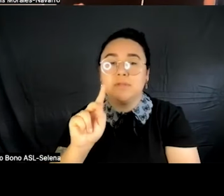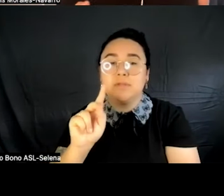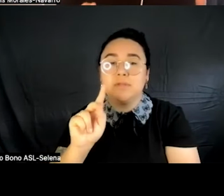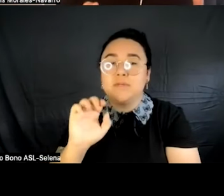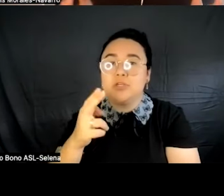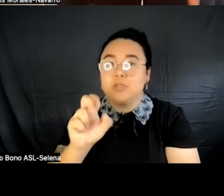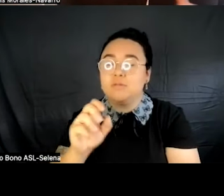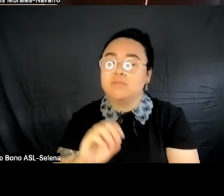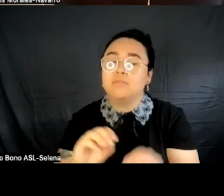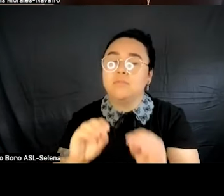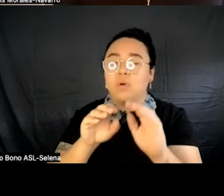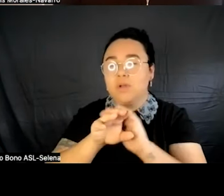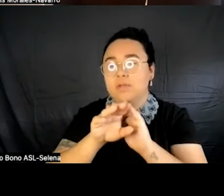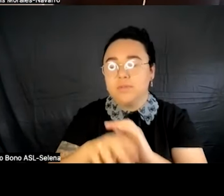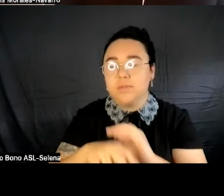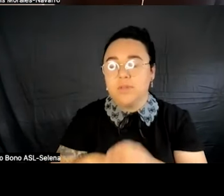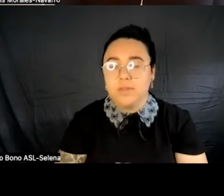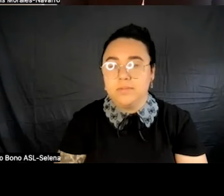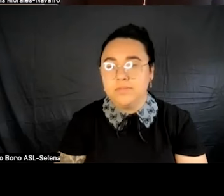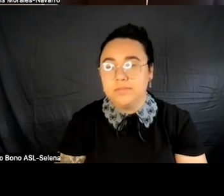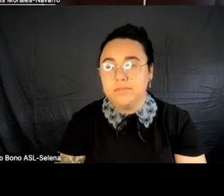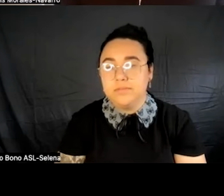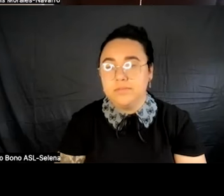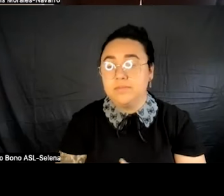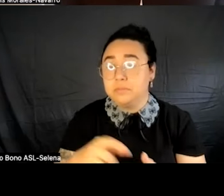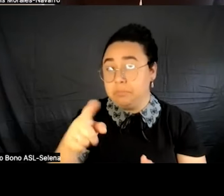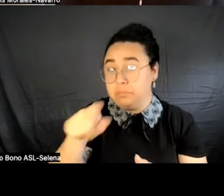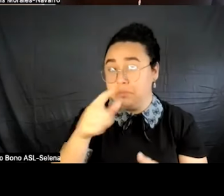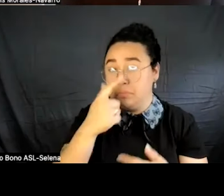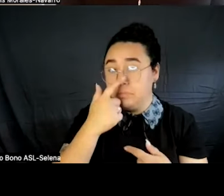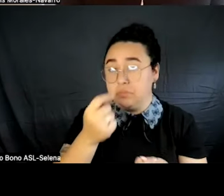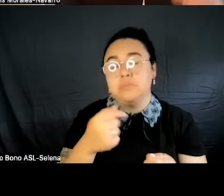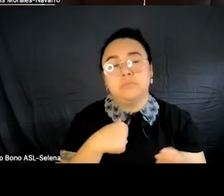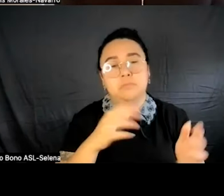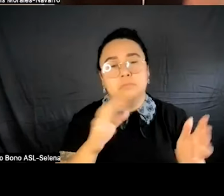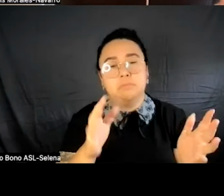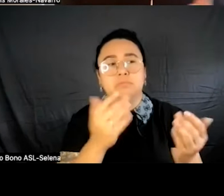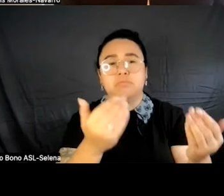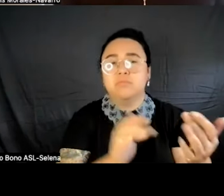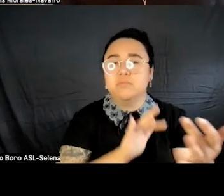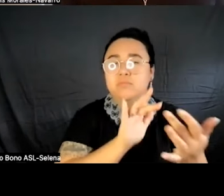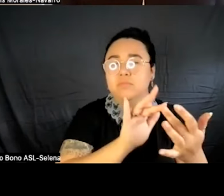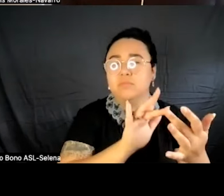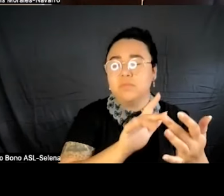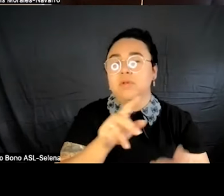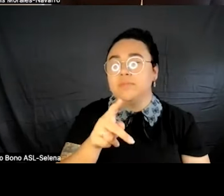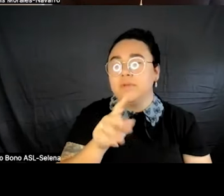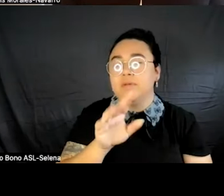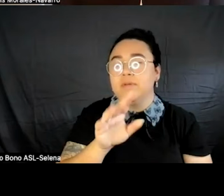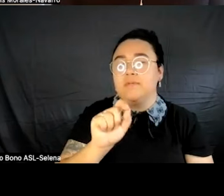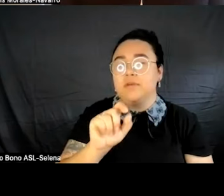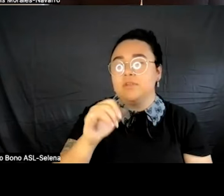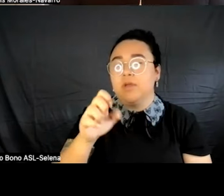I really encourage you to reach out and to go onto the p5.js GitHub